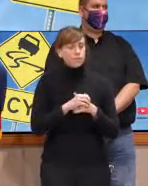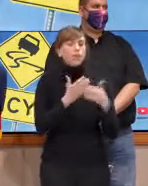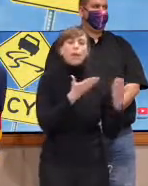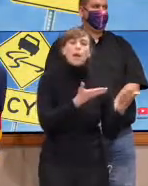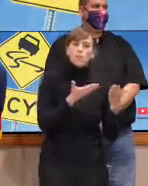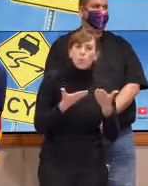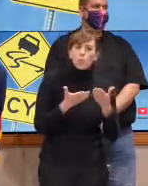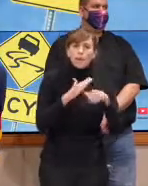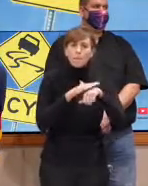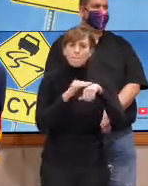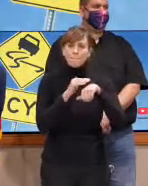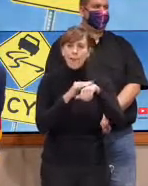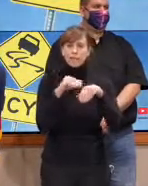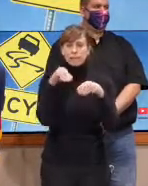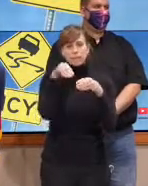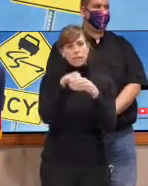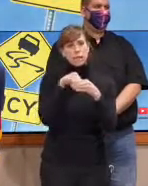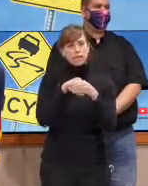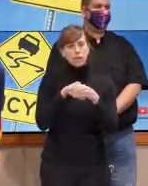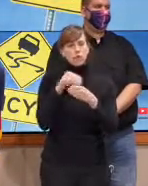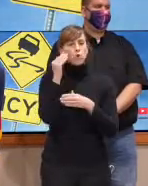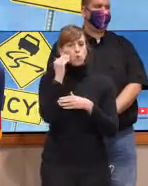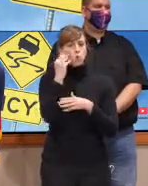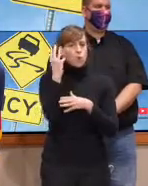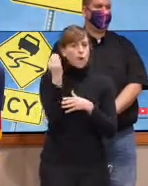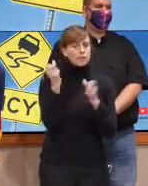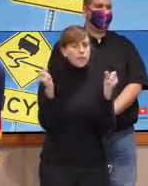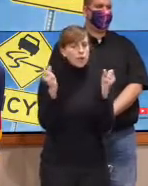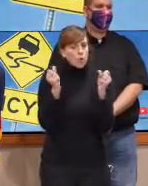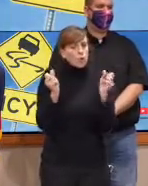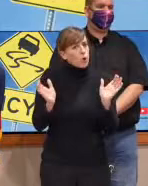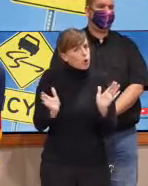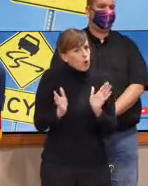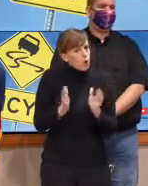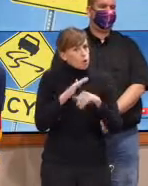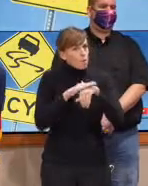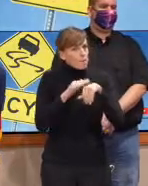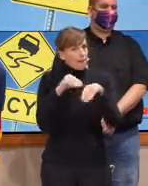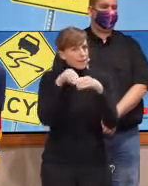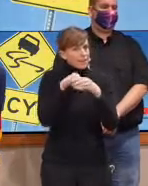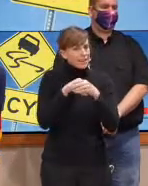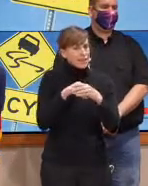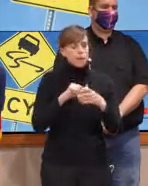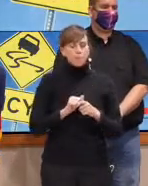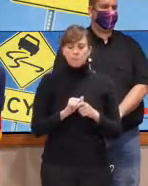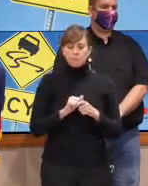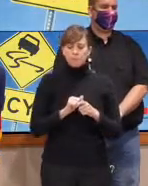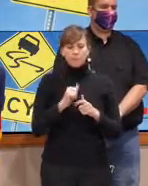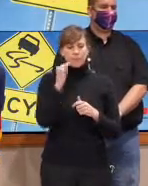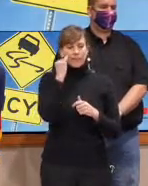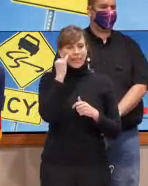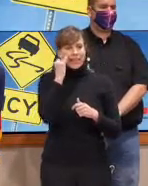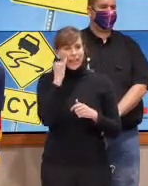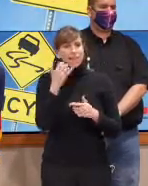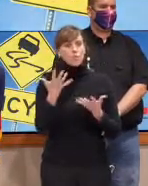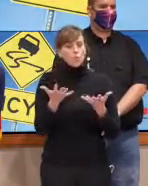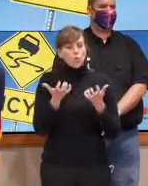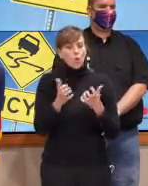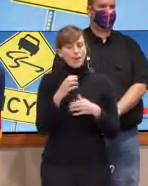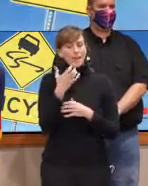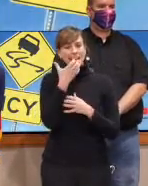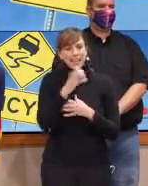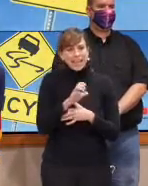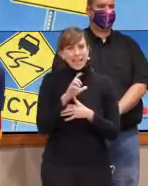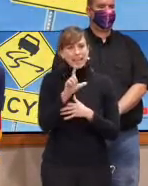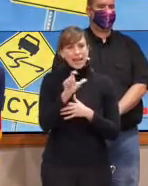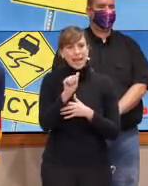we know pets are cold outside, so we're encouraging you to bring those in. If you're going to put heat lamps over those pets and maybe put blankets, make sure